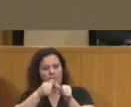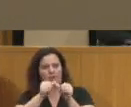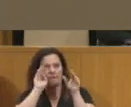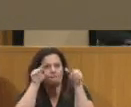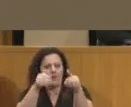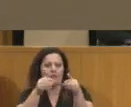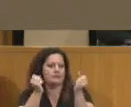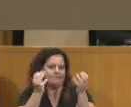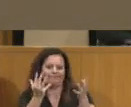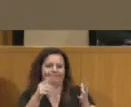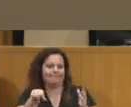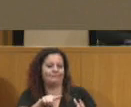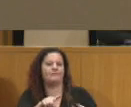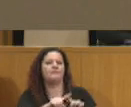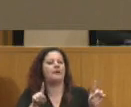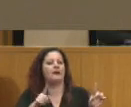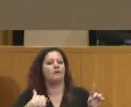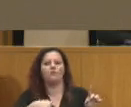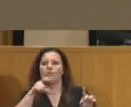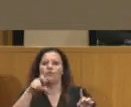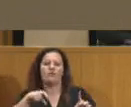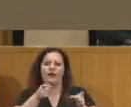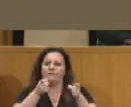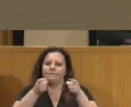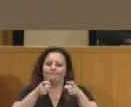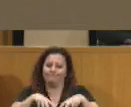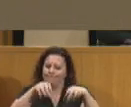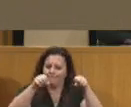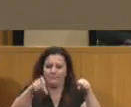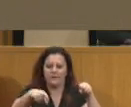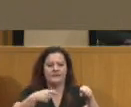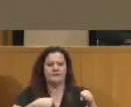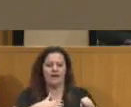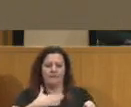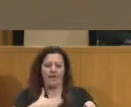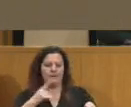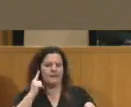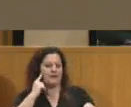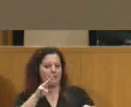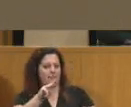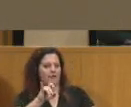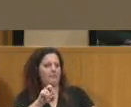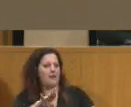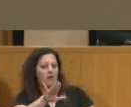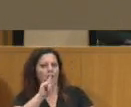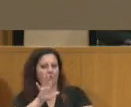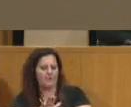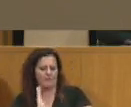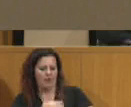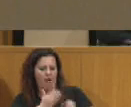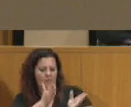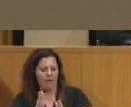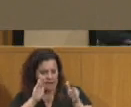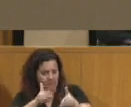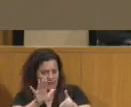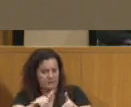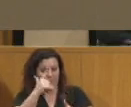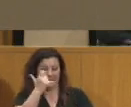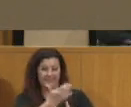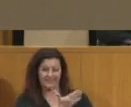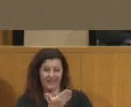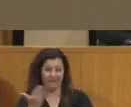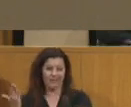you. So it's just been it's been a great pleasure to be able to work with everyone, especially when the mayor doesn't turn off her phone. So